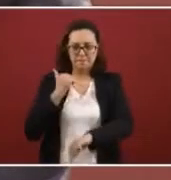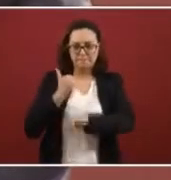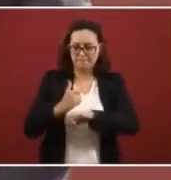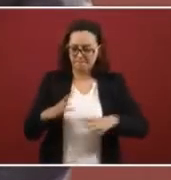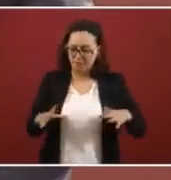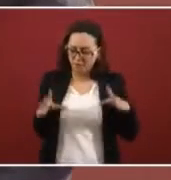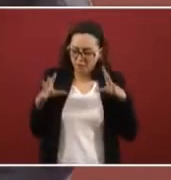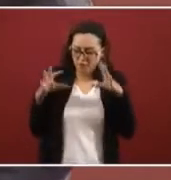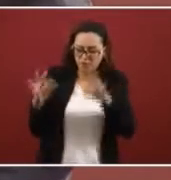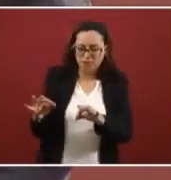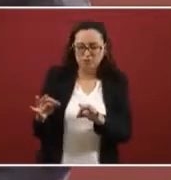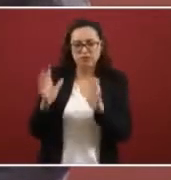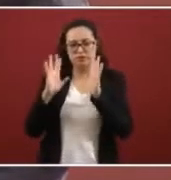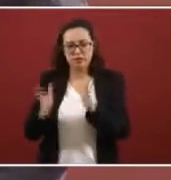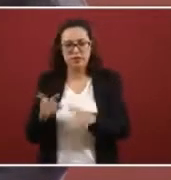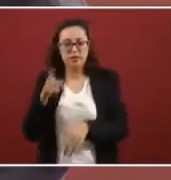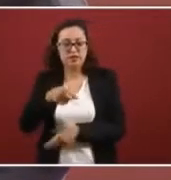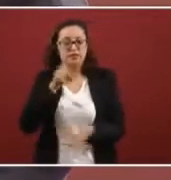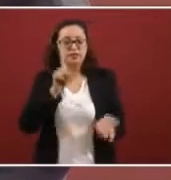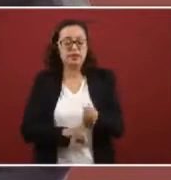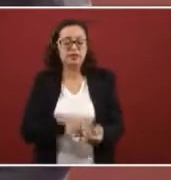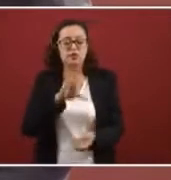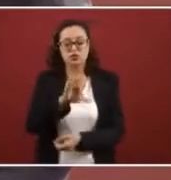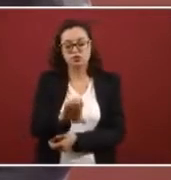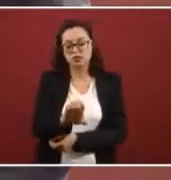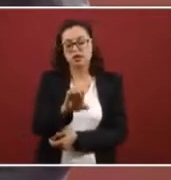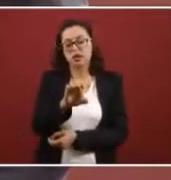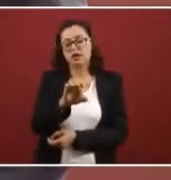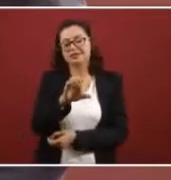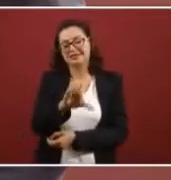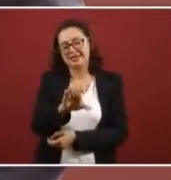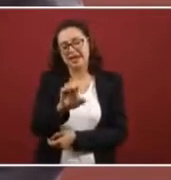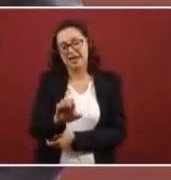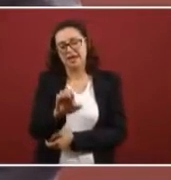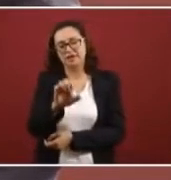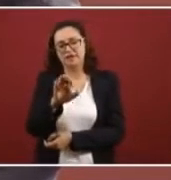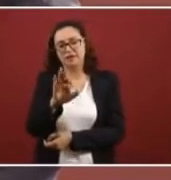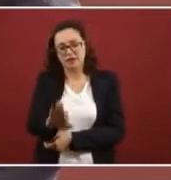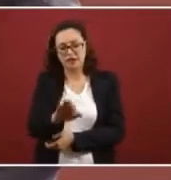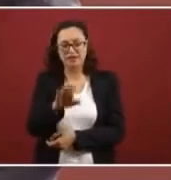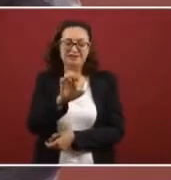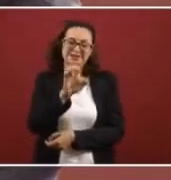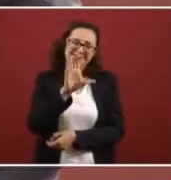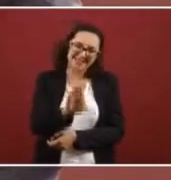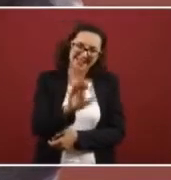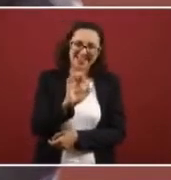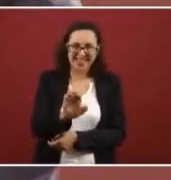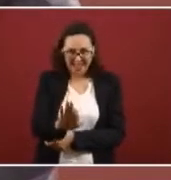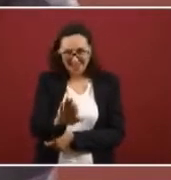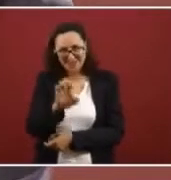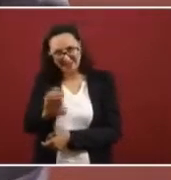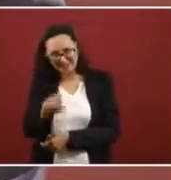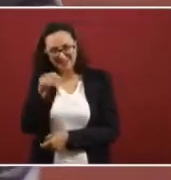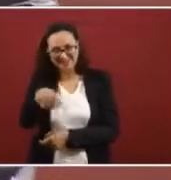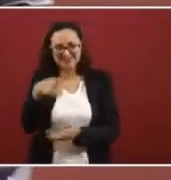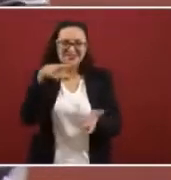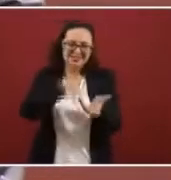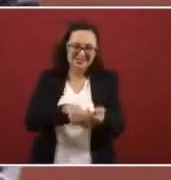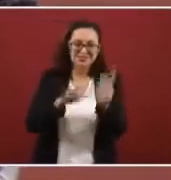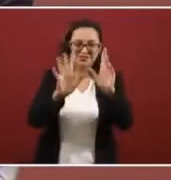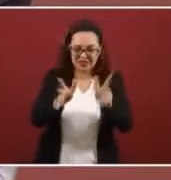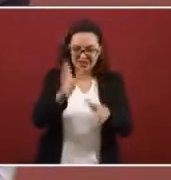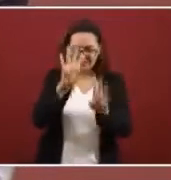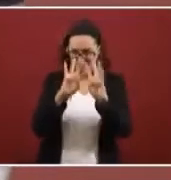constituted and is approved by the Council of Administration of the Federal Commission of Electricity, and